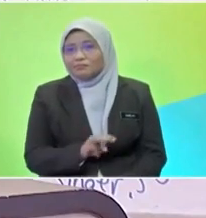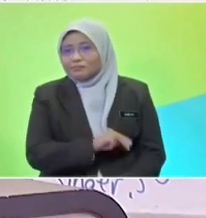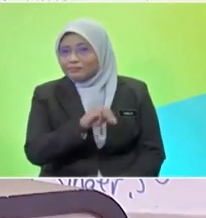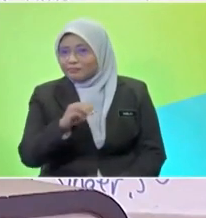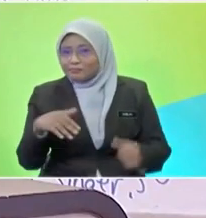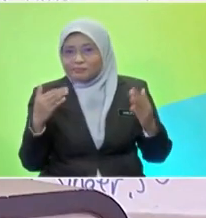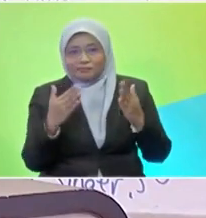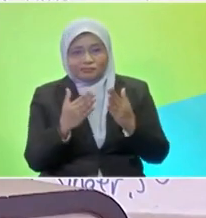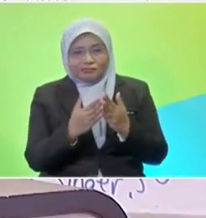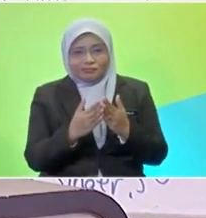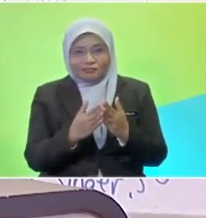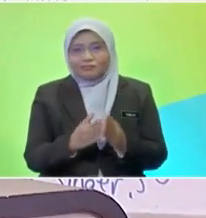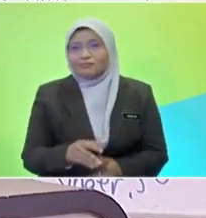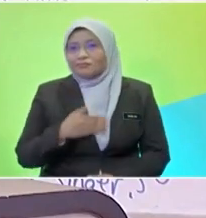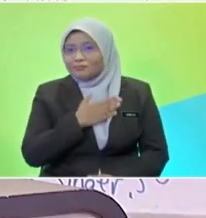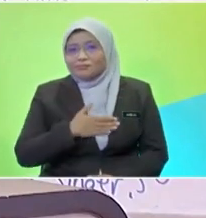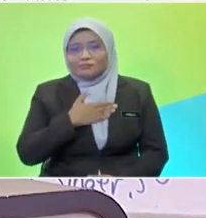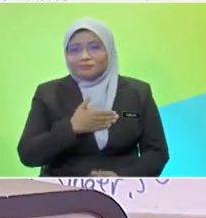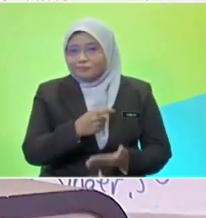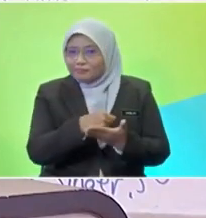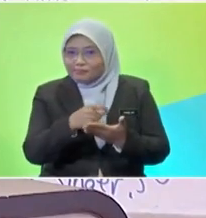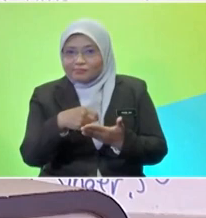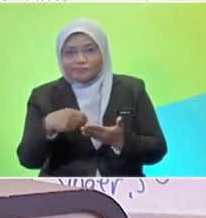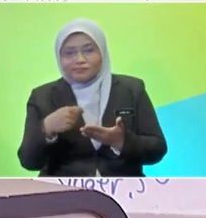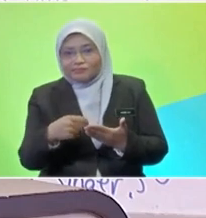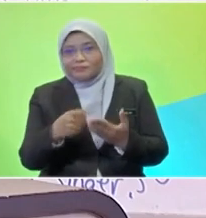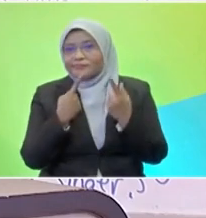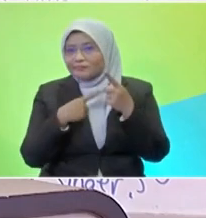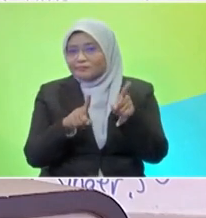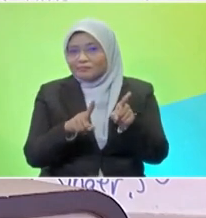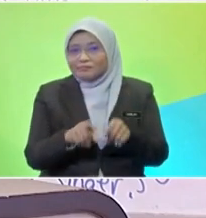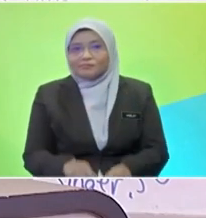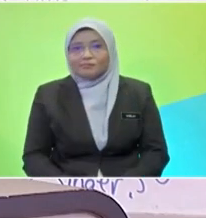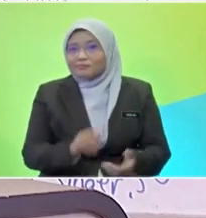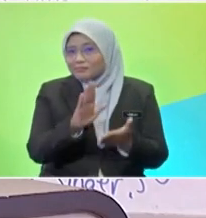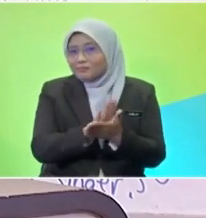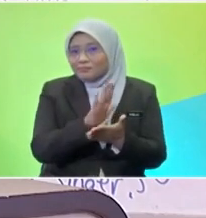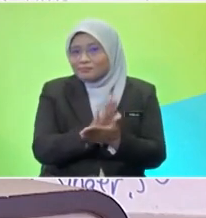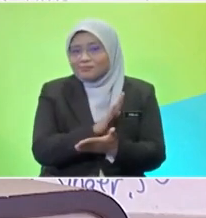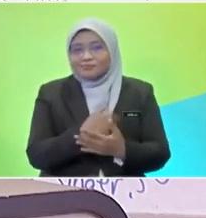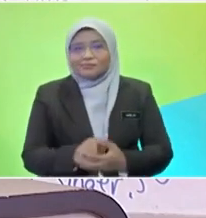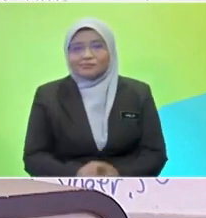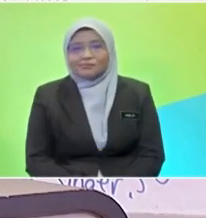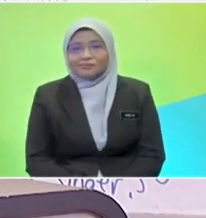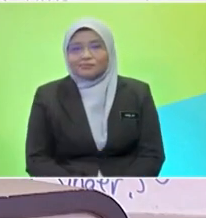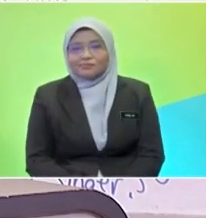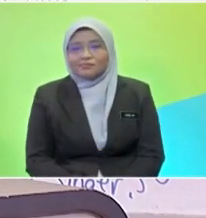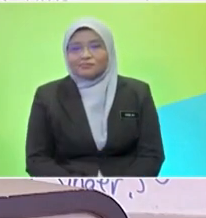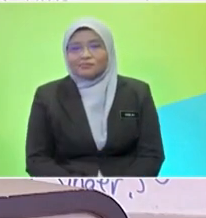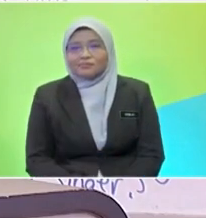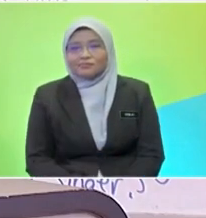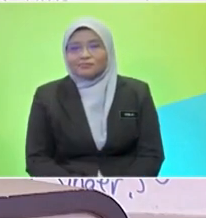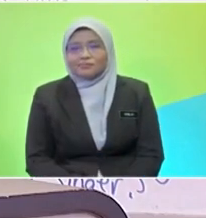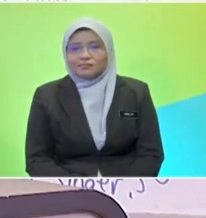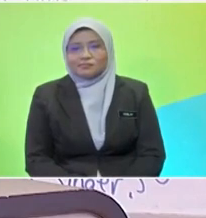please write your answer on your mini whiteboard or any paper that you have. Alright? Just pretend you are a singer